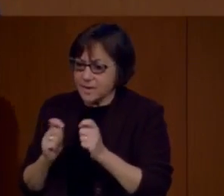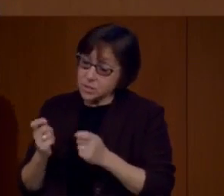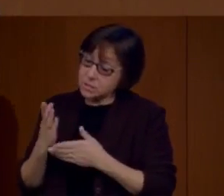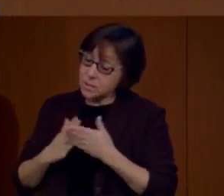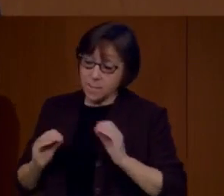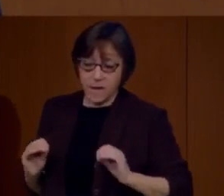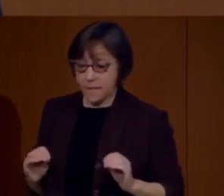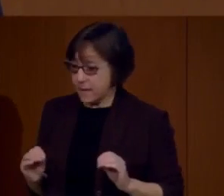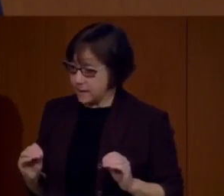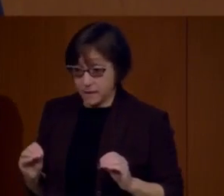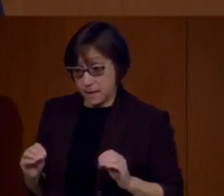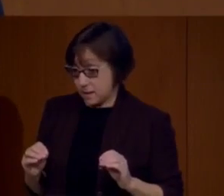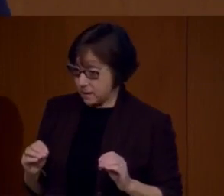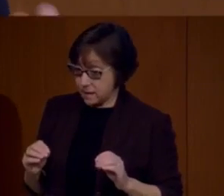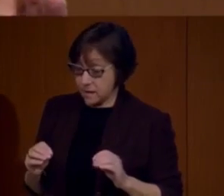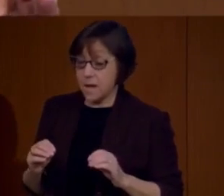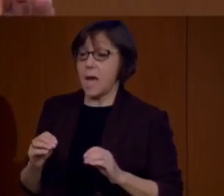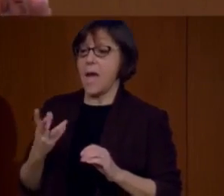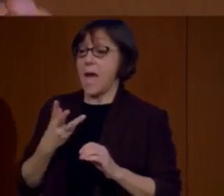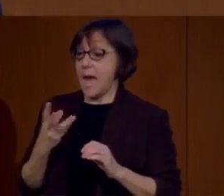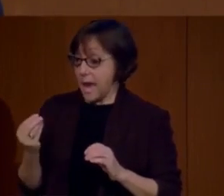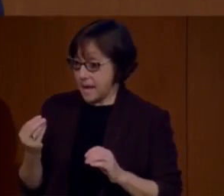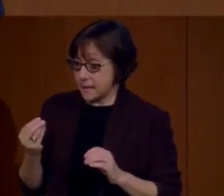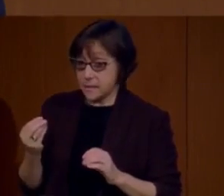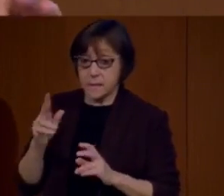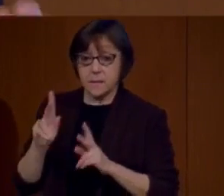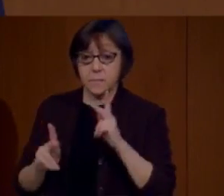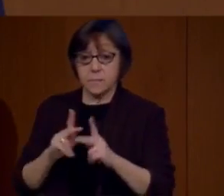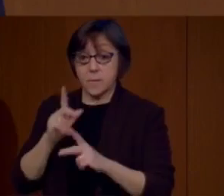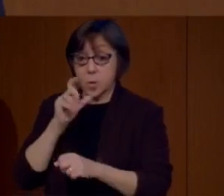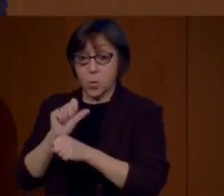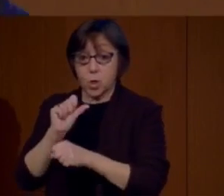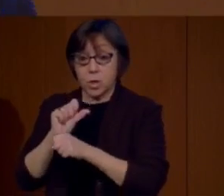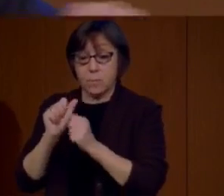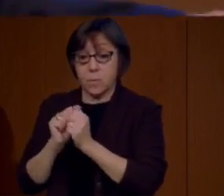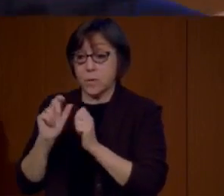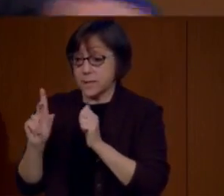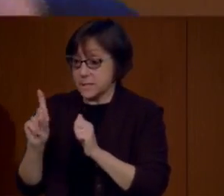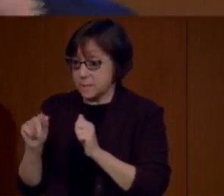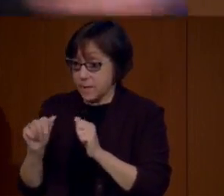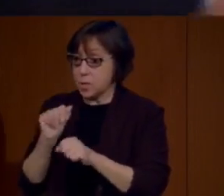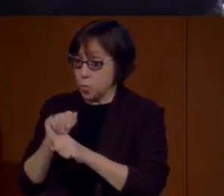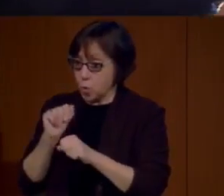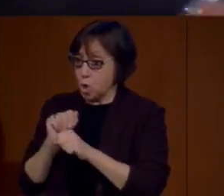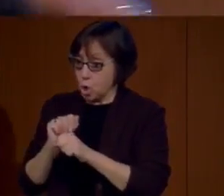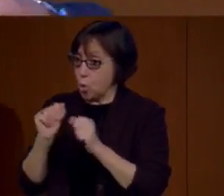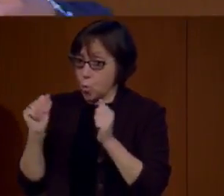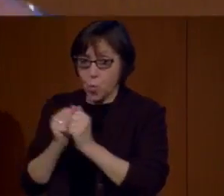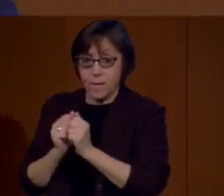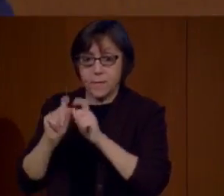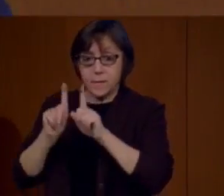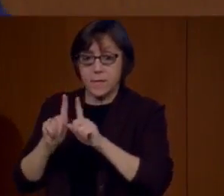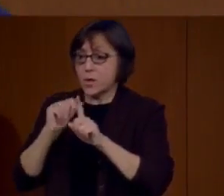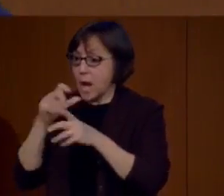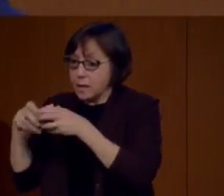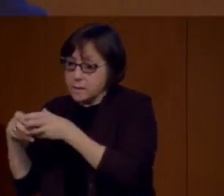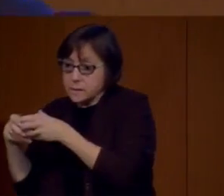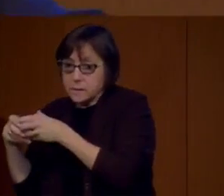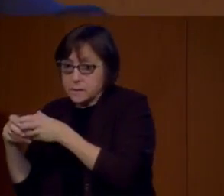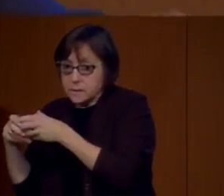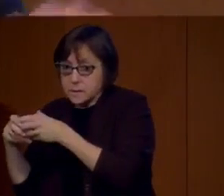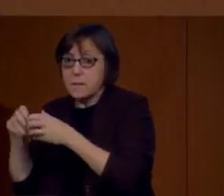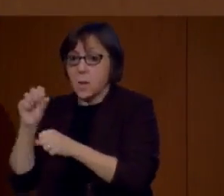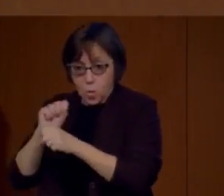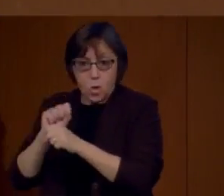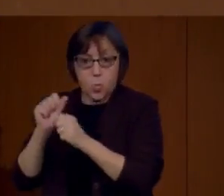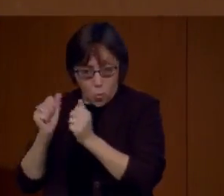all, and the people who work there, the people with disabilities, work right alongside everybody else. They're not in one place. They work right